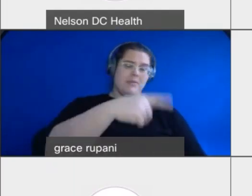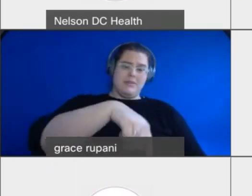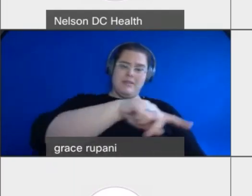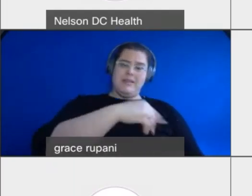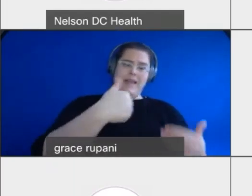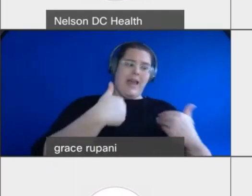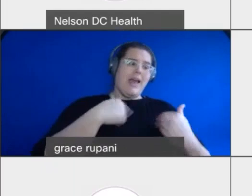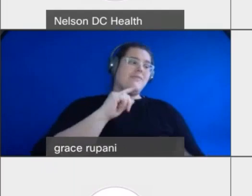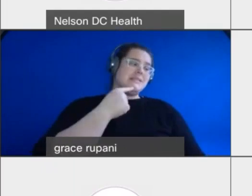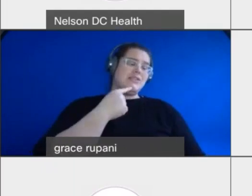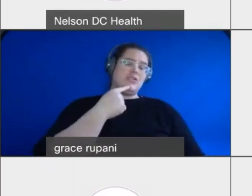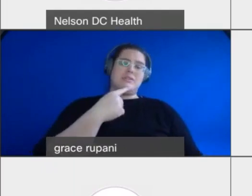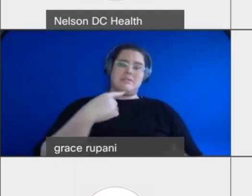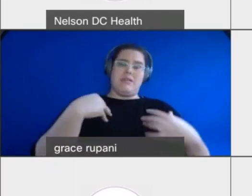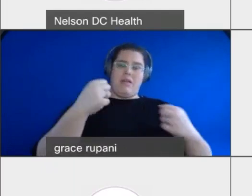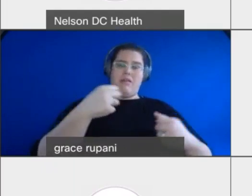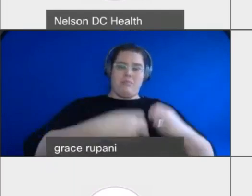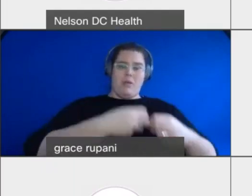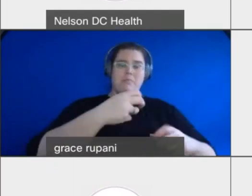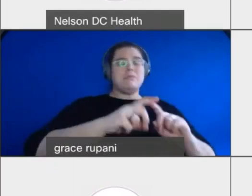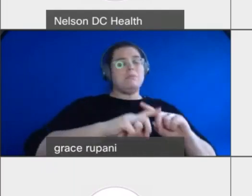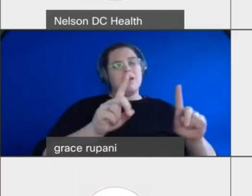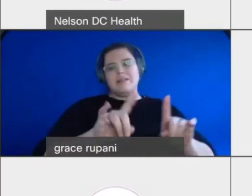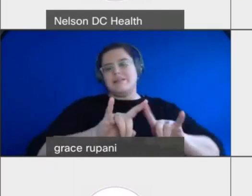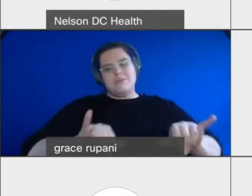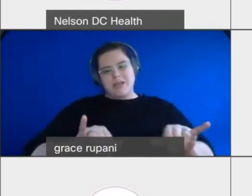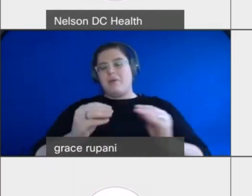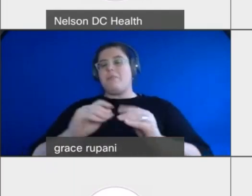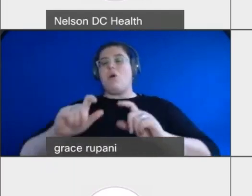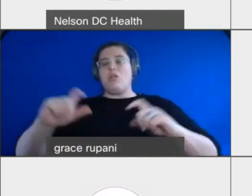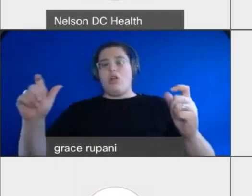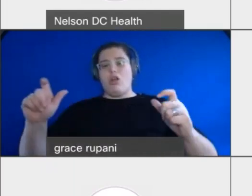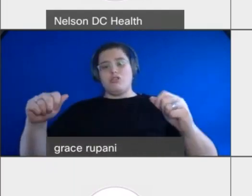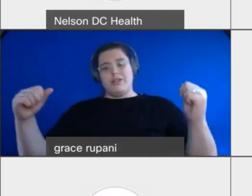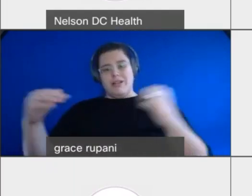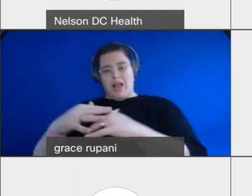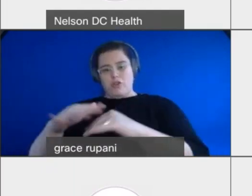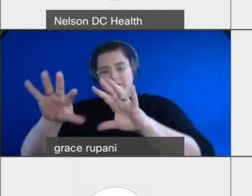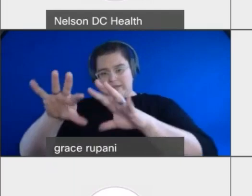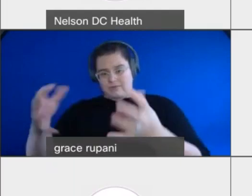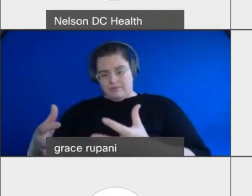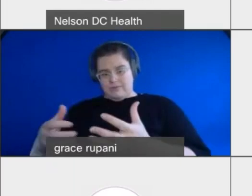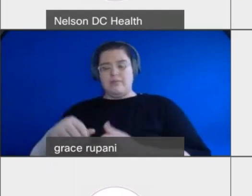at this point, it is just those larger congregate settings that are included.